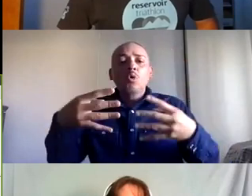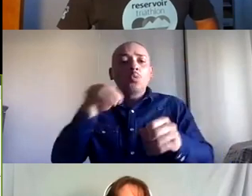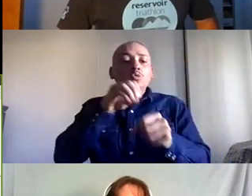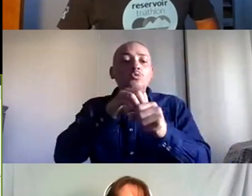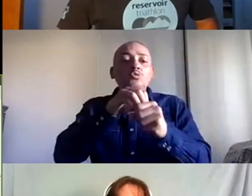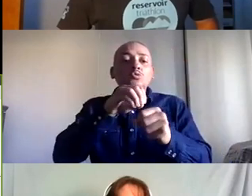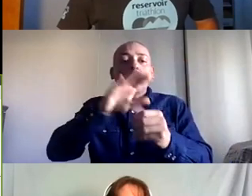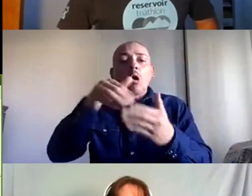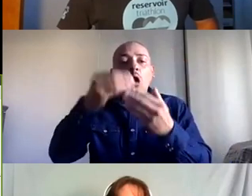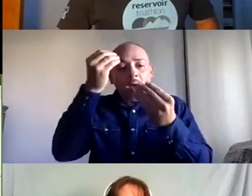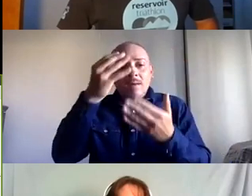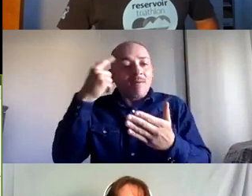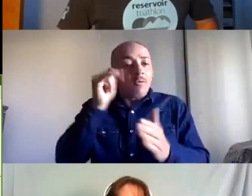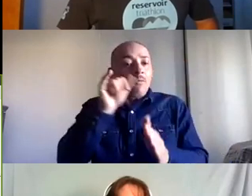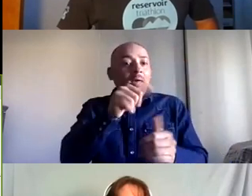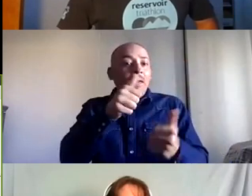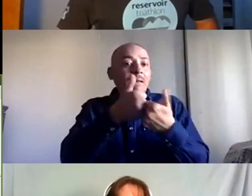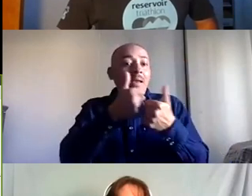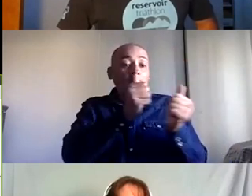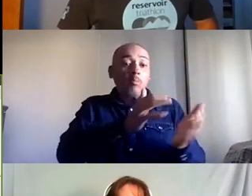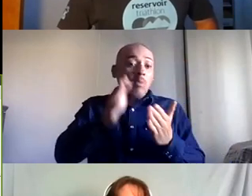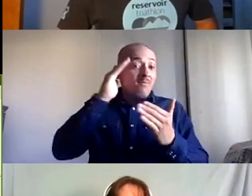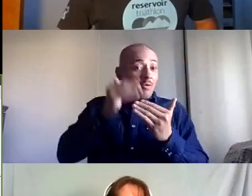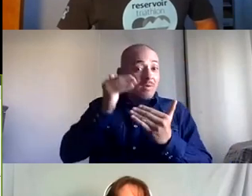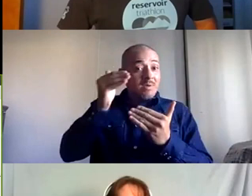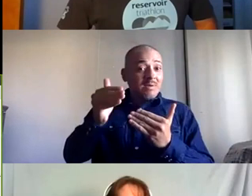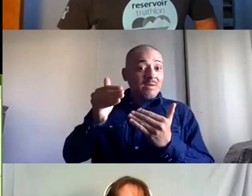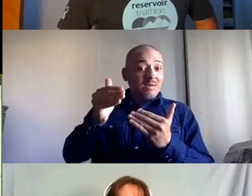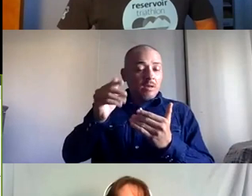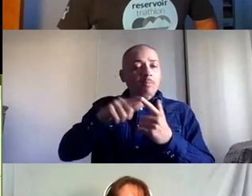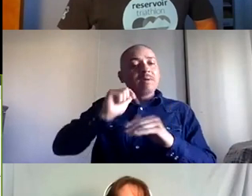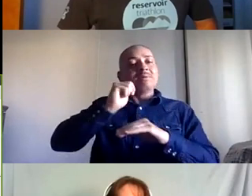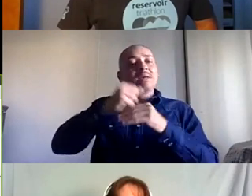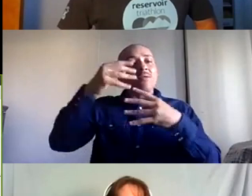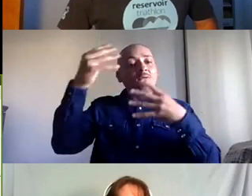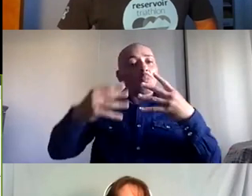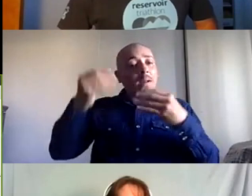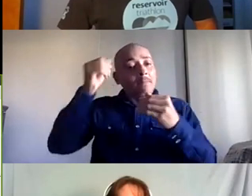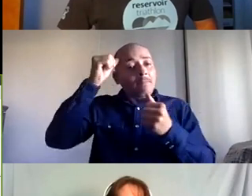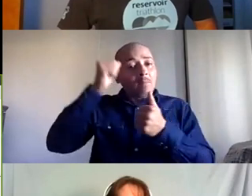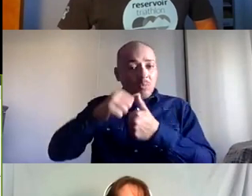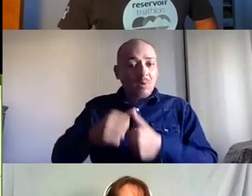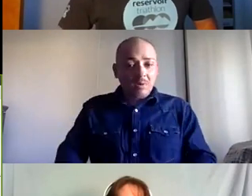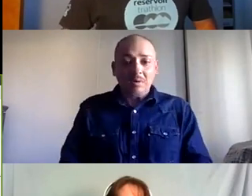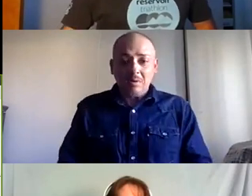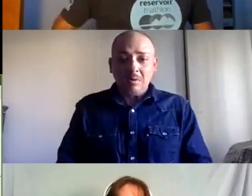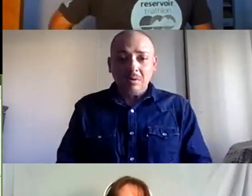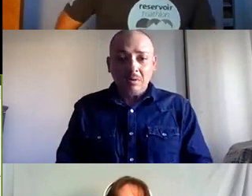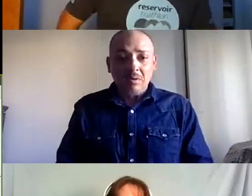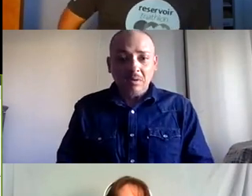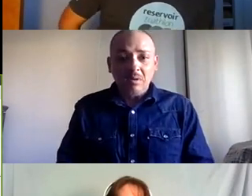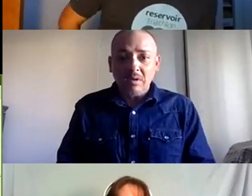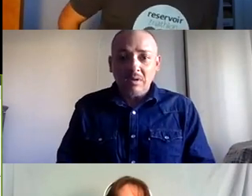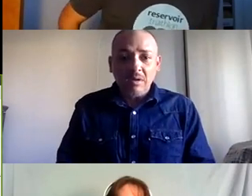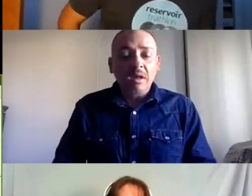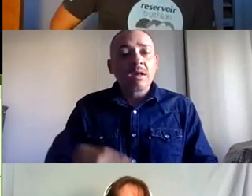the data for that game and preparing for the next by resetting the array memory. And then you